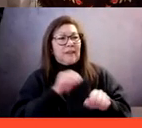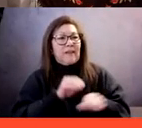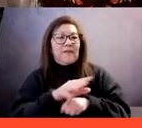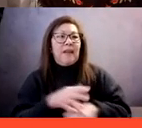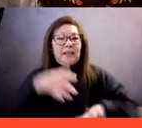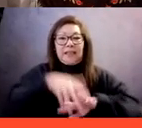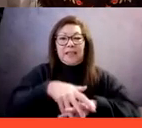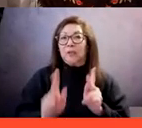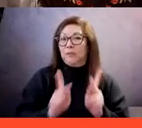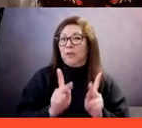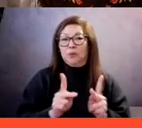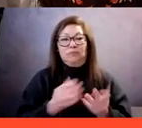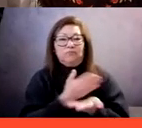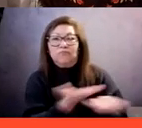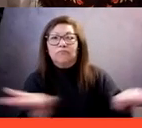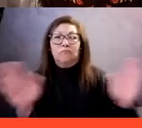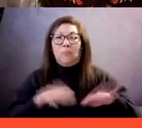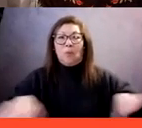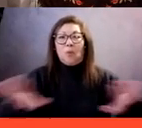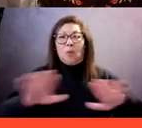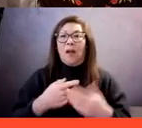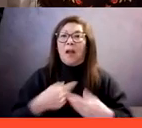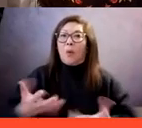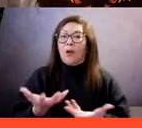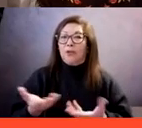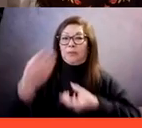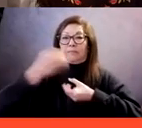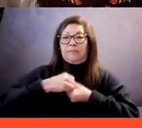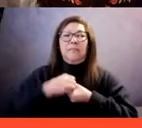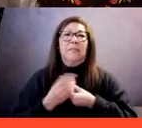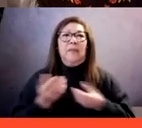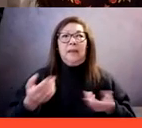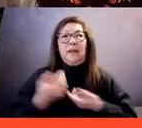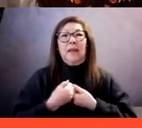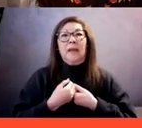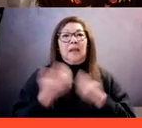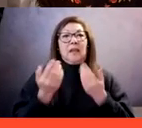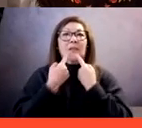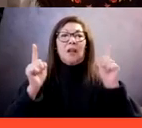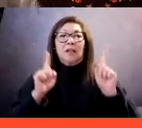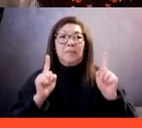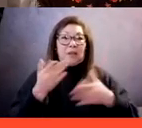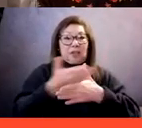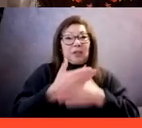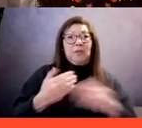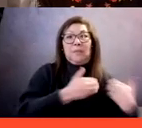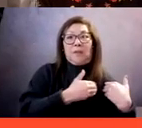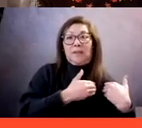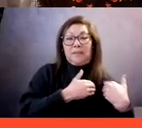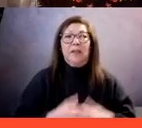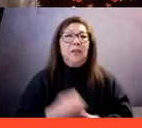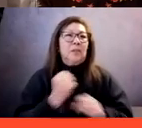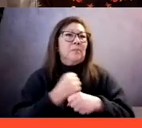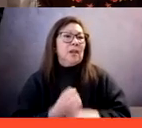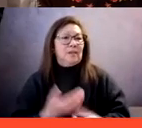Indigenous peoples worldwide. I invite you to join me in acknowledging all this, as well as our shared responsibility to make good of